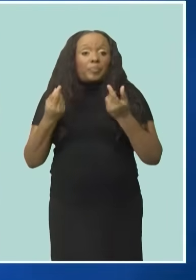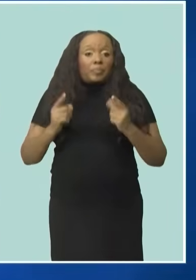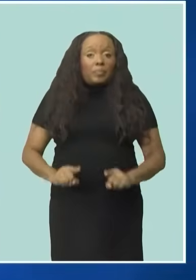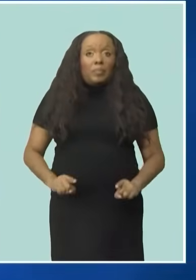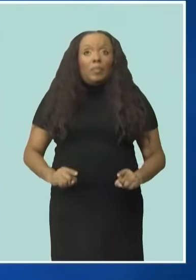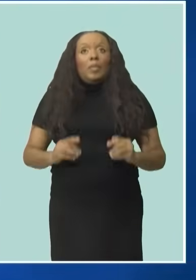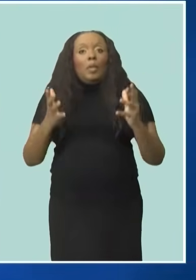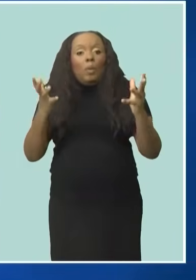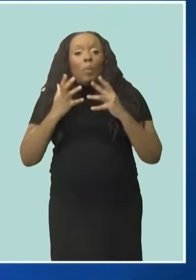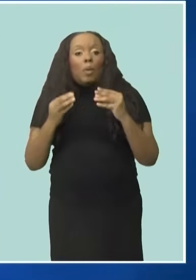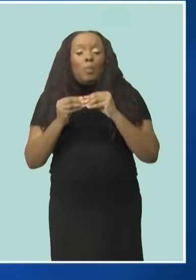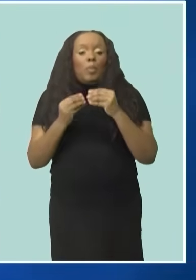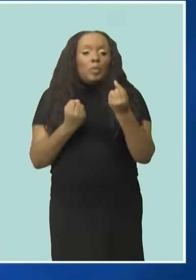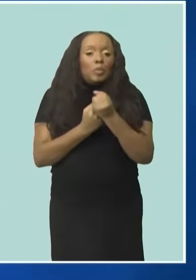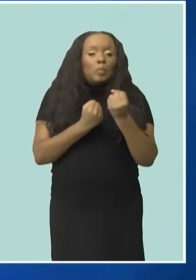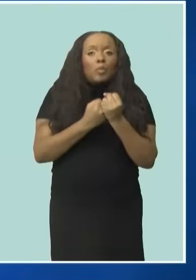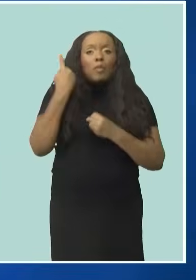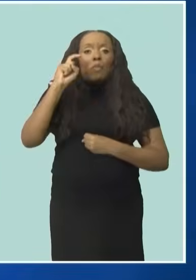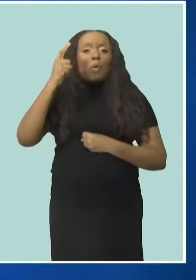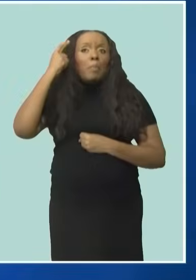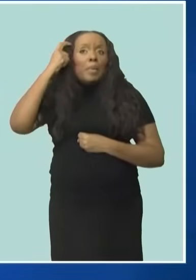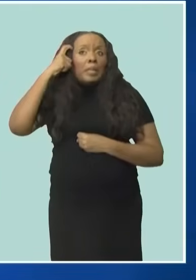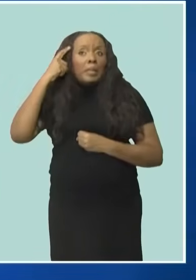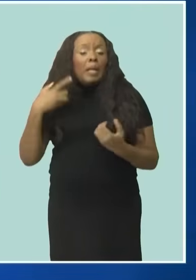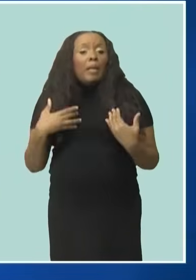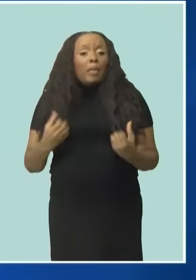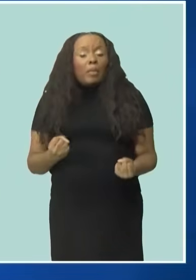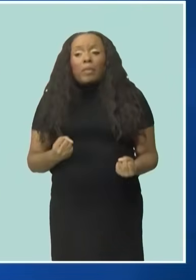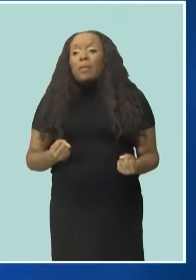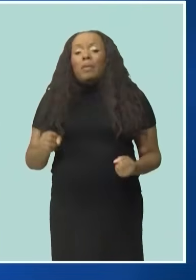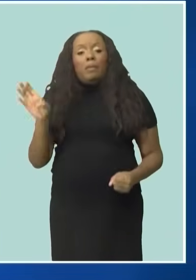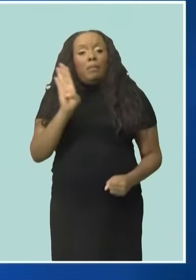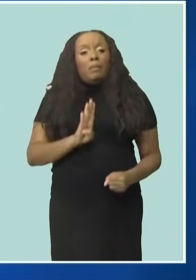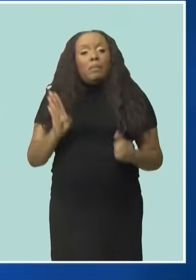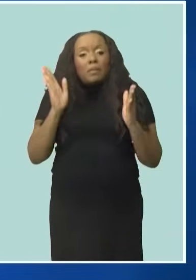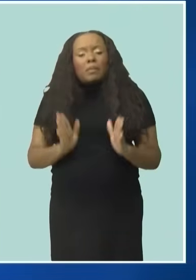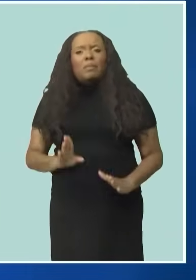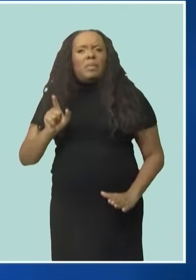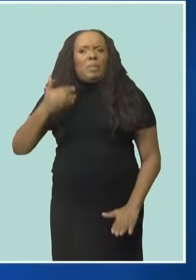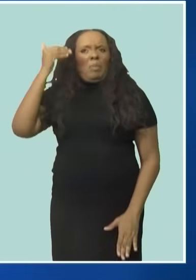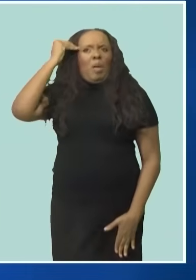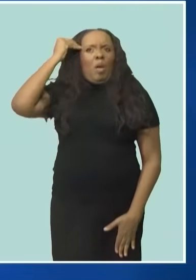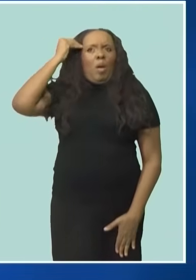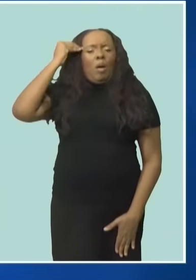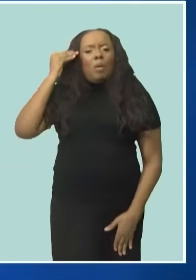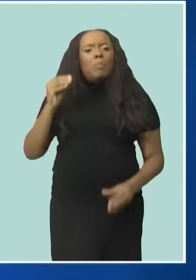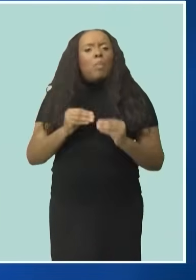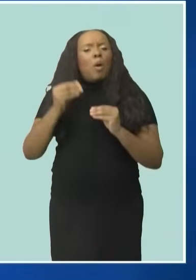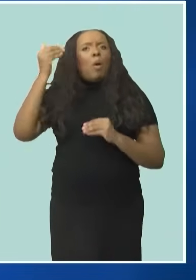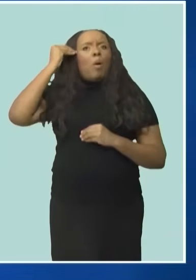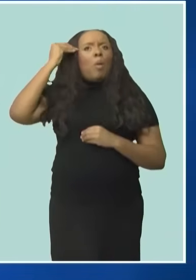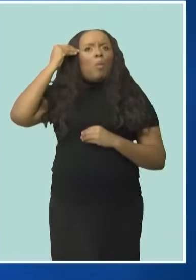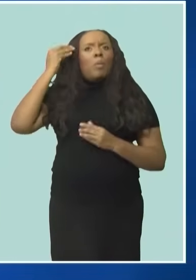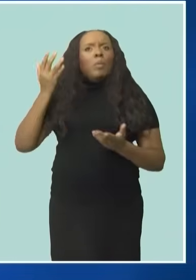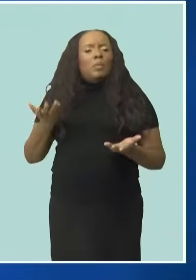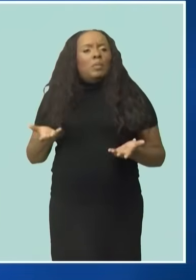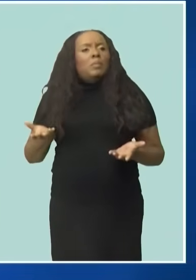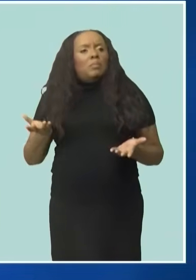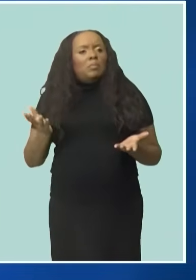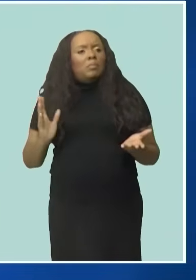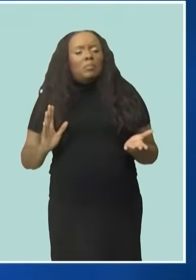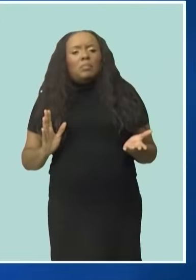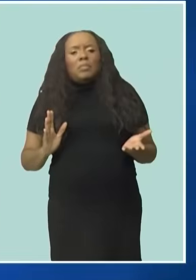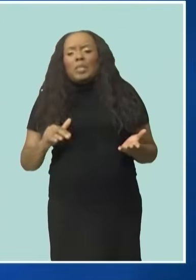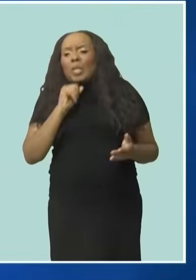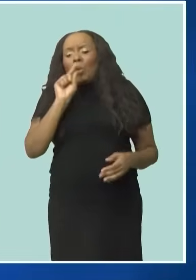more support for this area, and they want Barbadians as a whole to be aware of what Kay said, that this is a shared struggle.